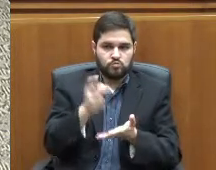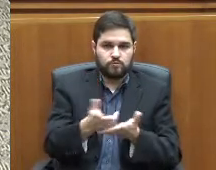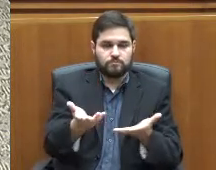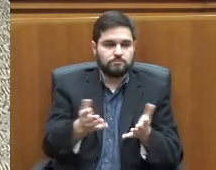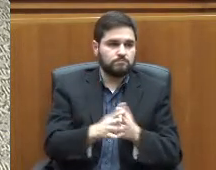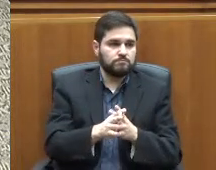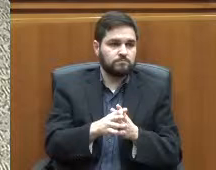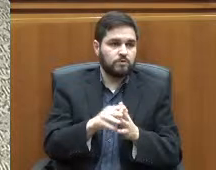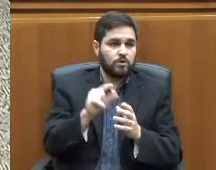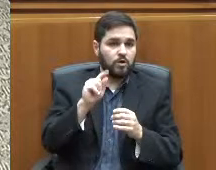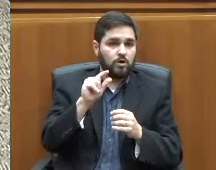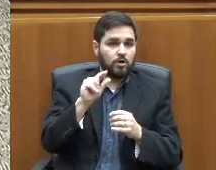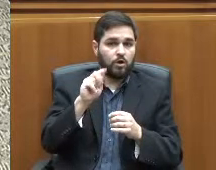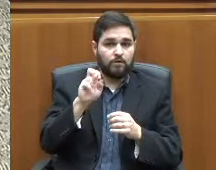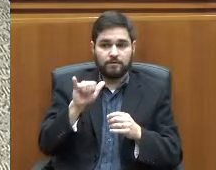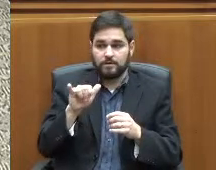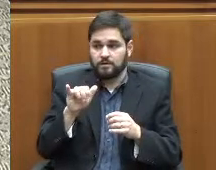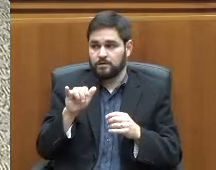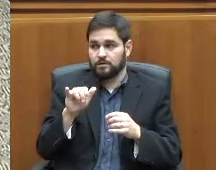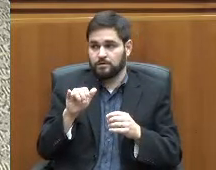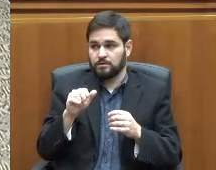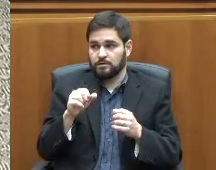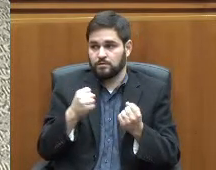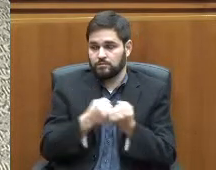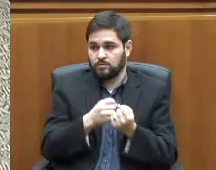Mr. Garvey, second. Mr. Rock?